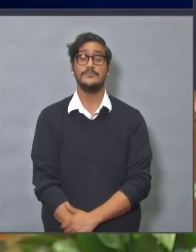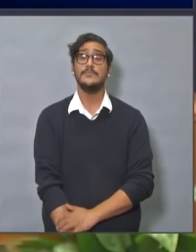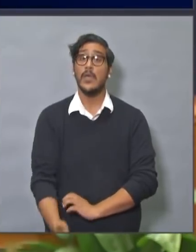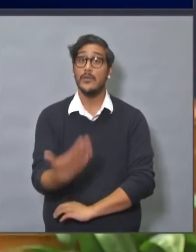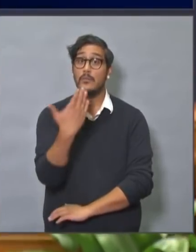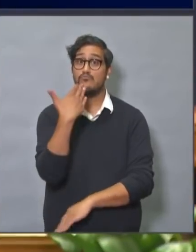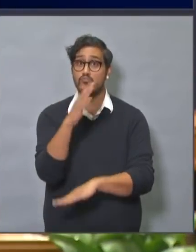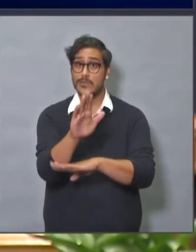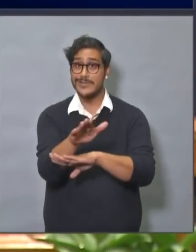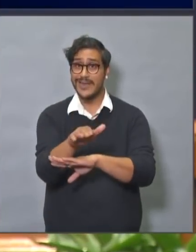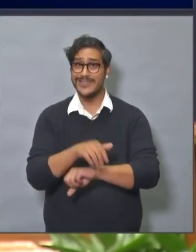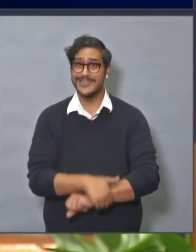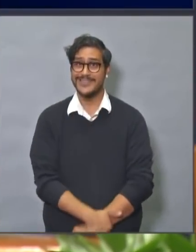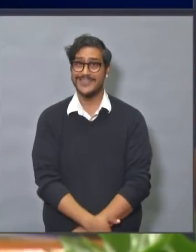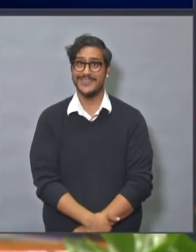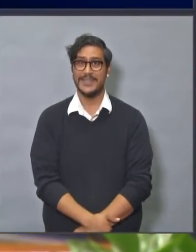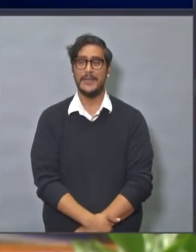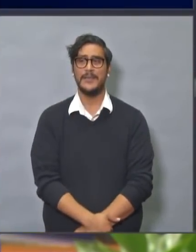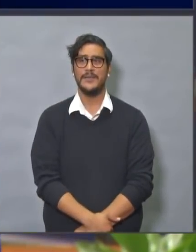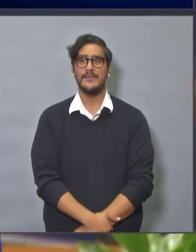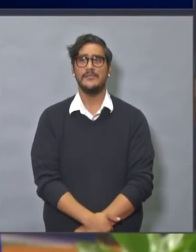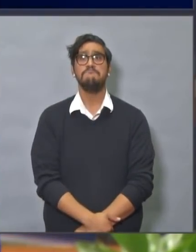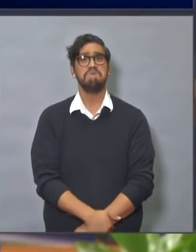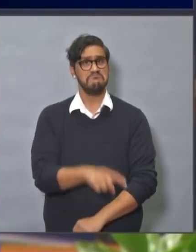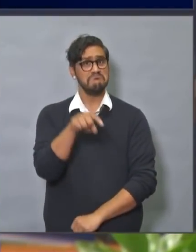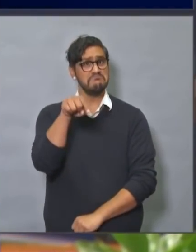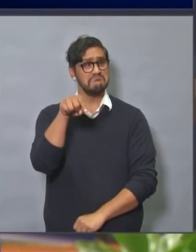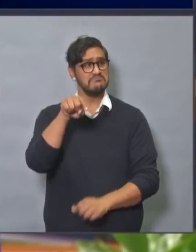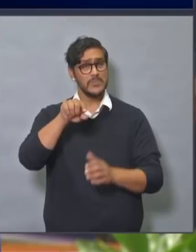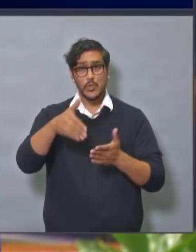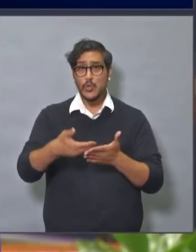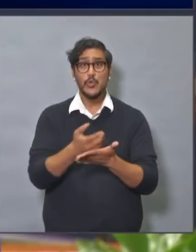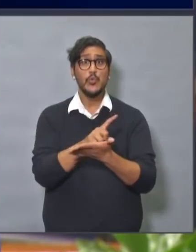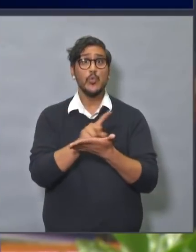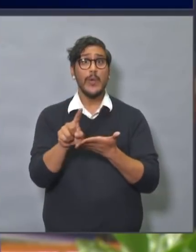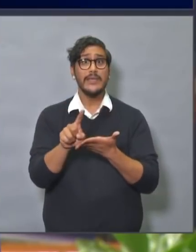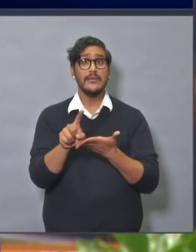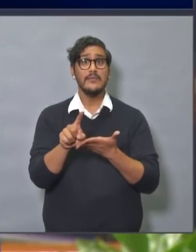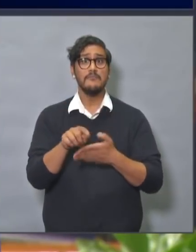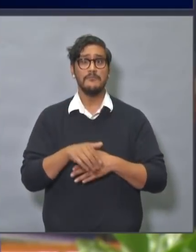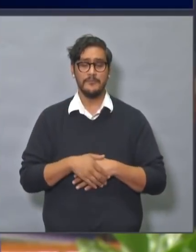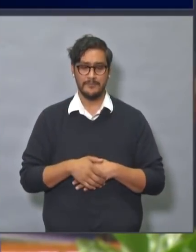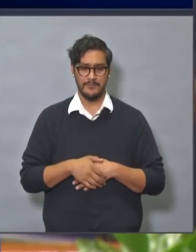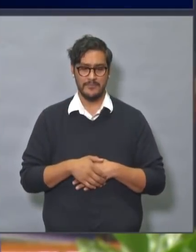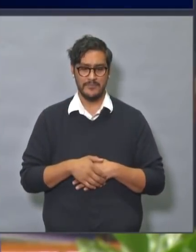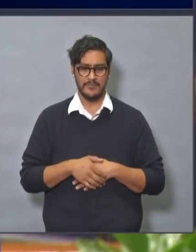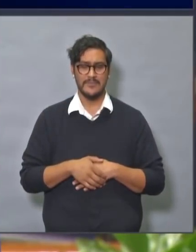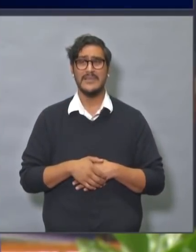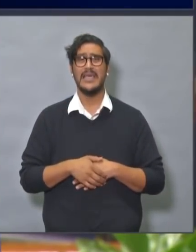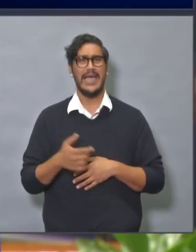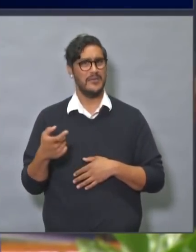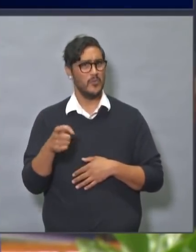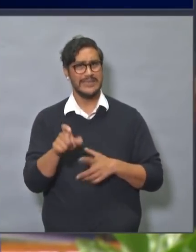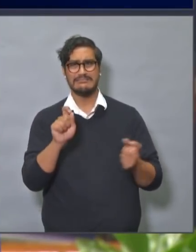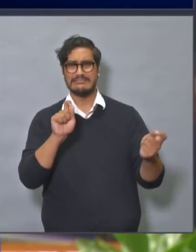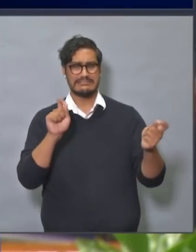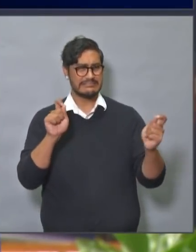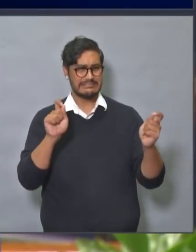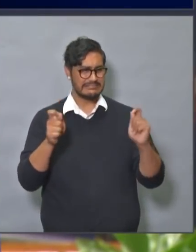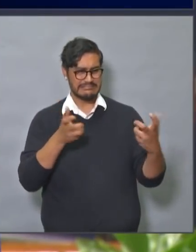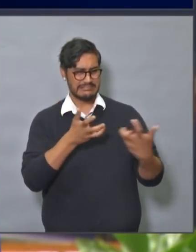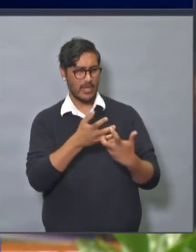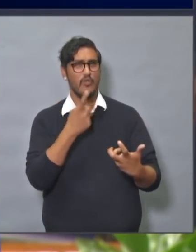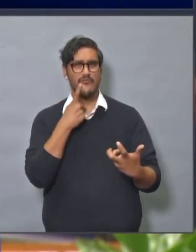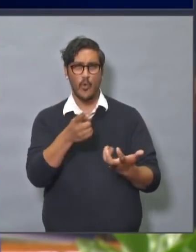Buenas tardes. Comenzamos una nueva semana y lo que esperamos marque un cambio en nuestros esfuerzos para frenar la propagación